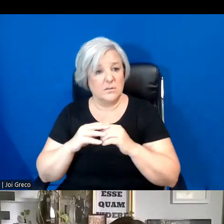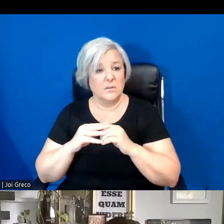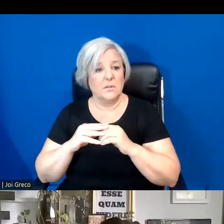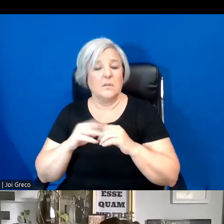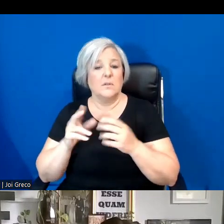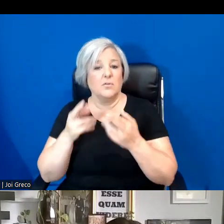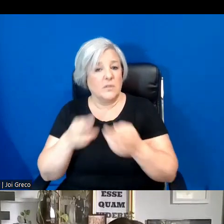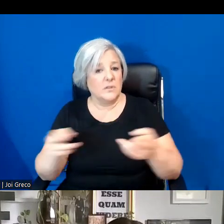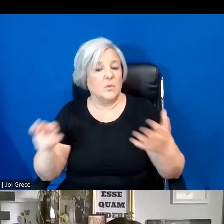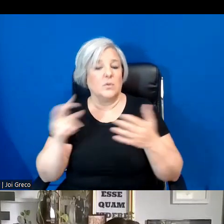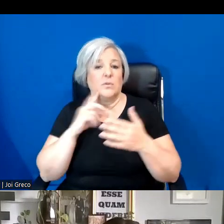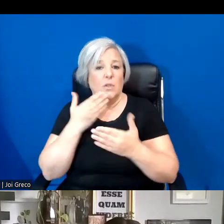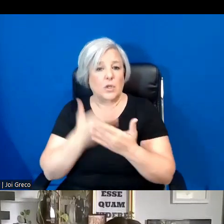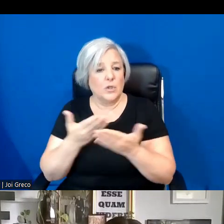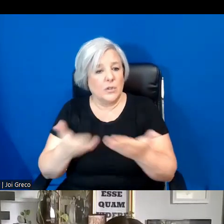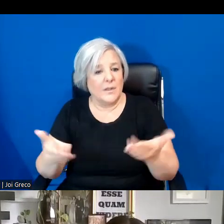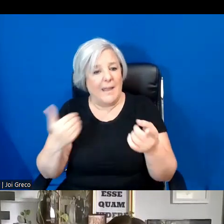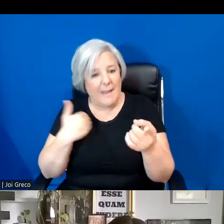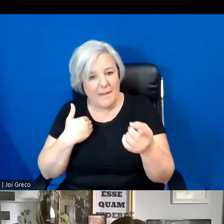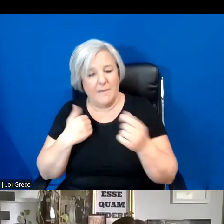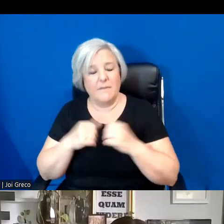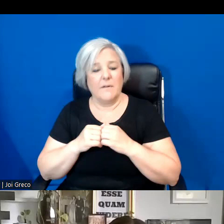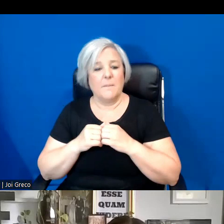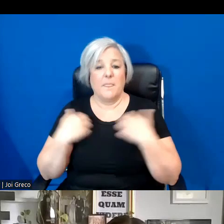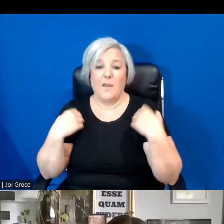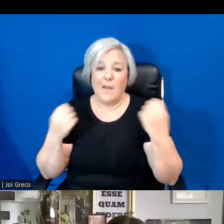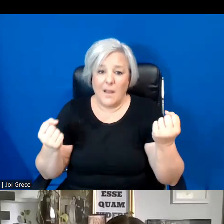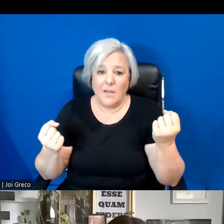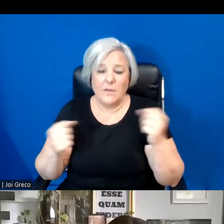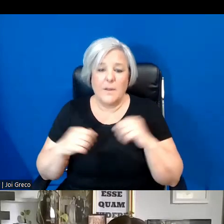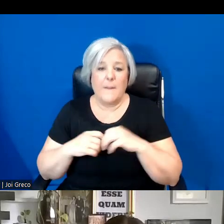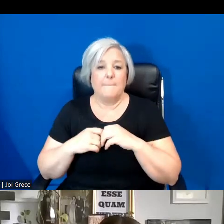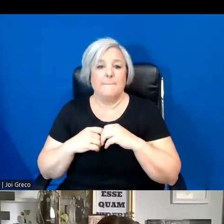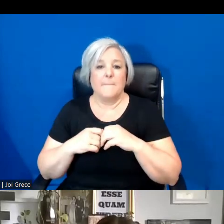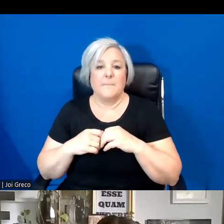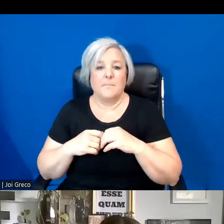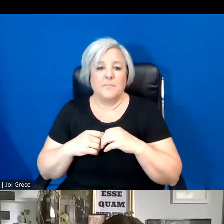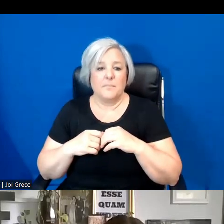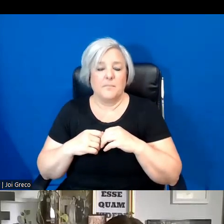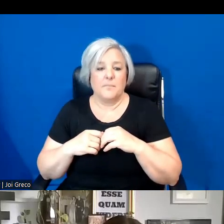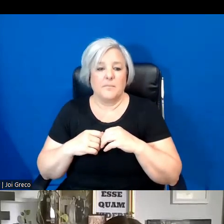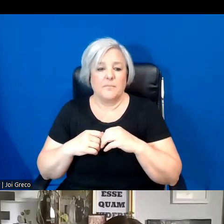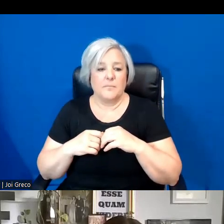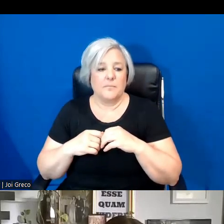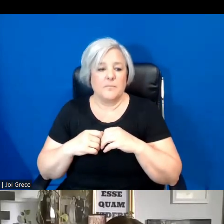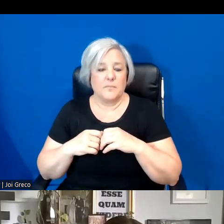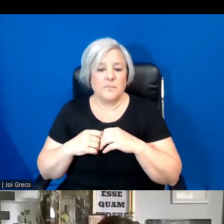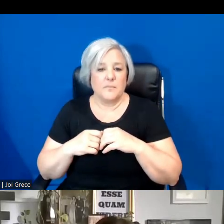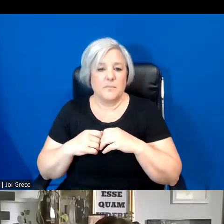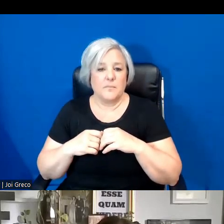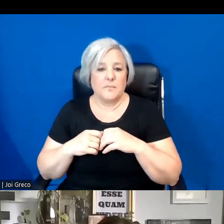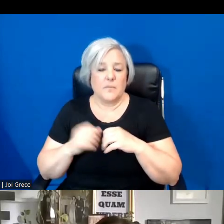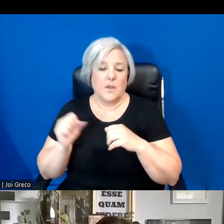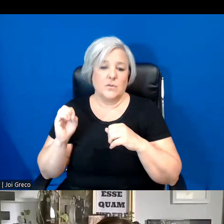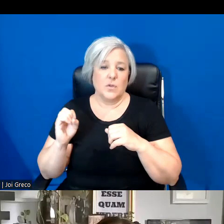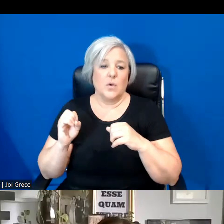resource and goods that they have available to themselves, their health, their general health, so on and so forth. So